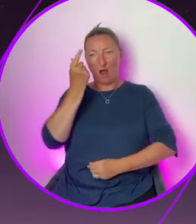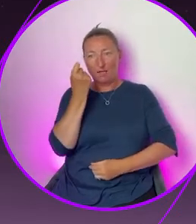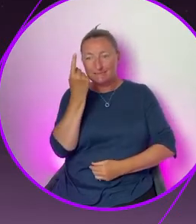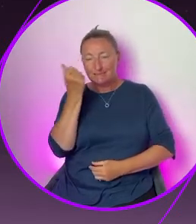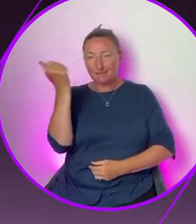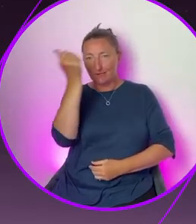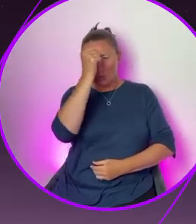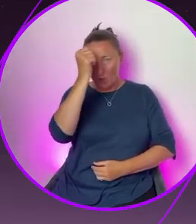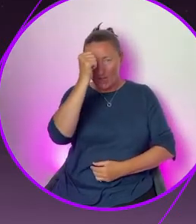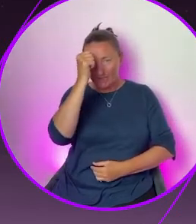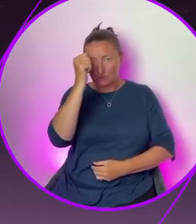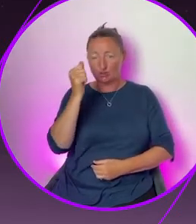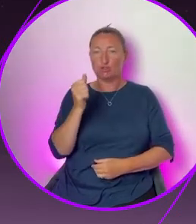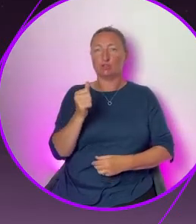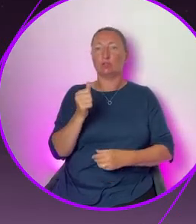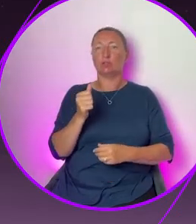significantly